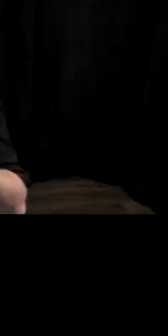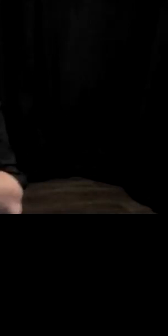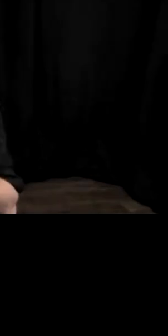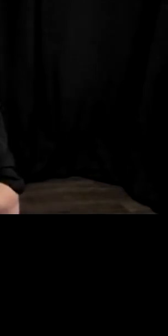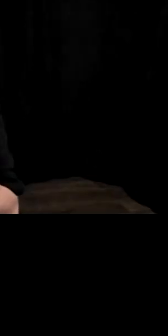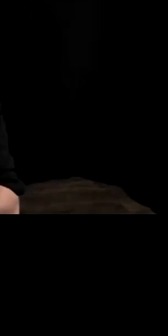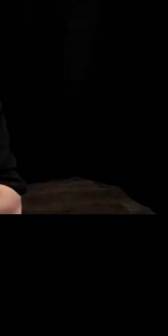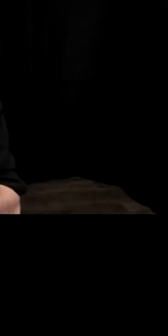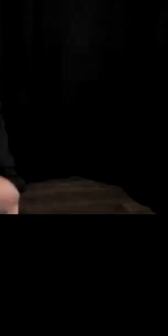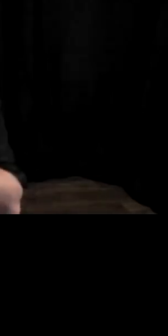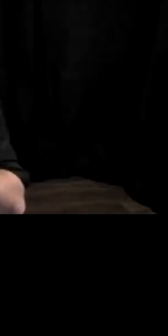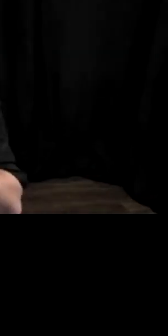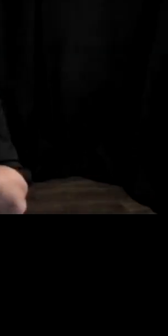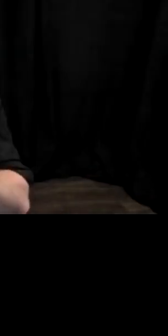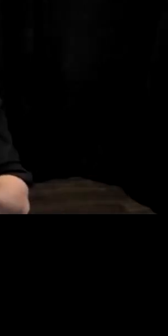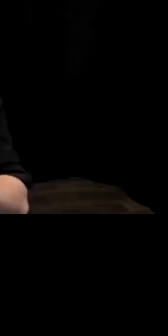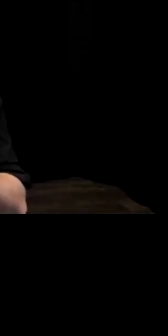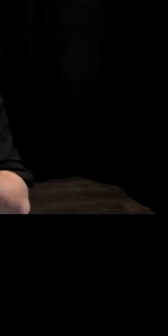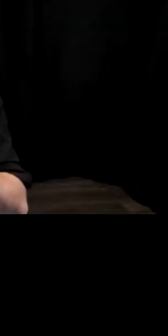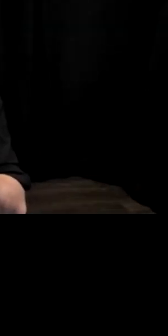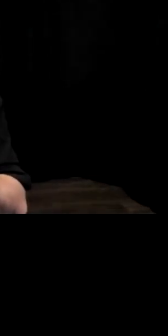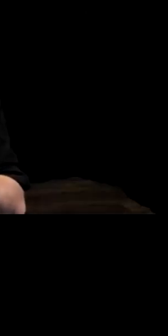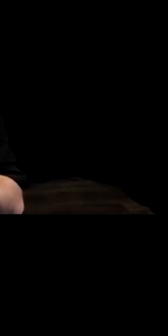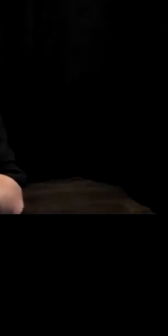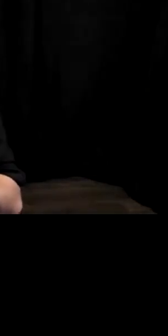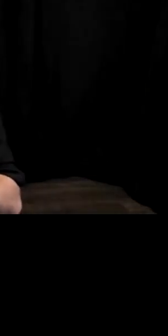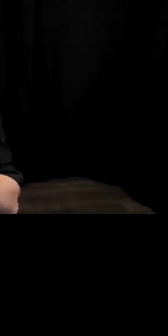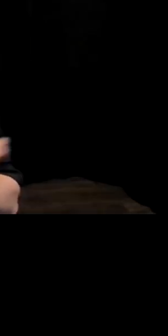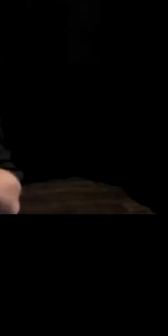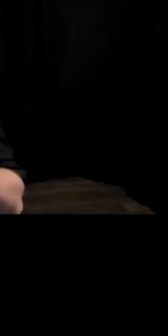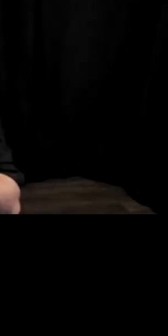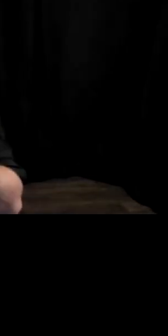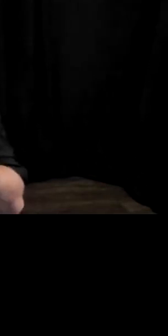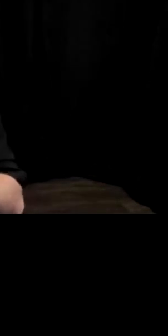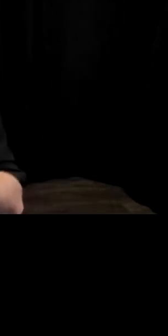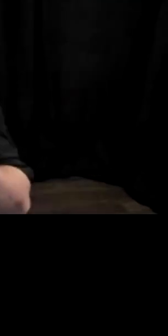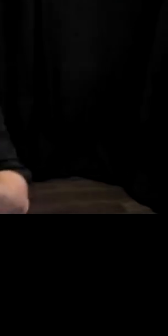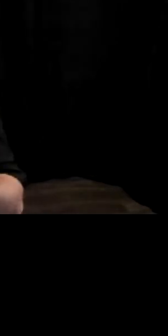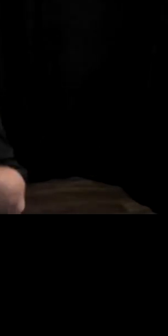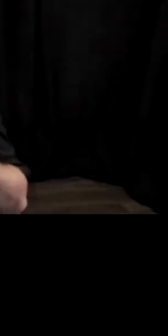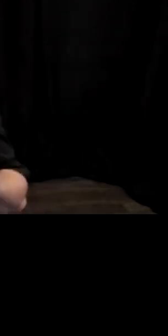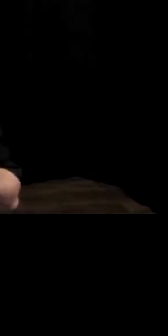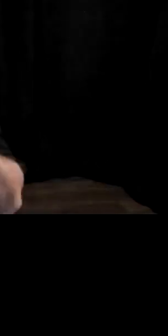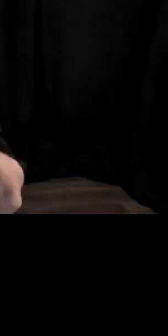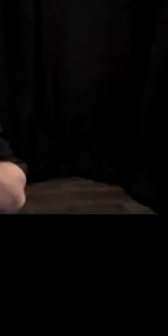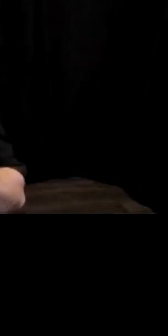people about what their needs and preferences are, and we encourage older people to talk with younger people and their peers about what matters most